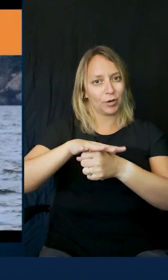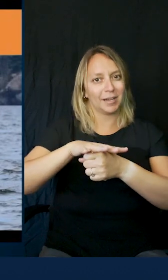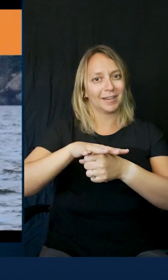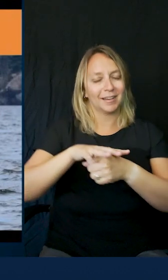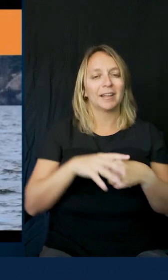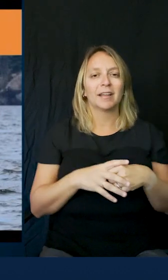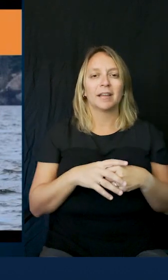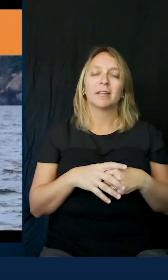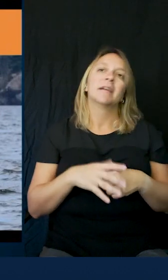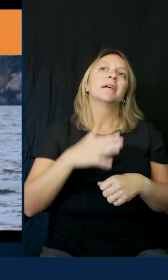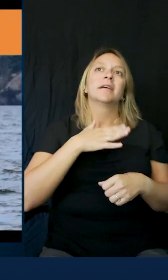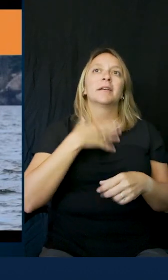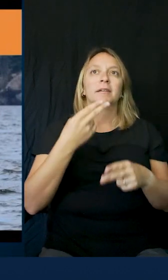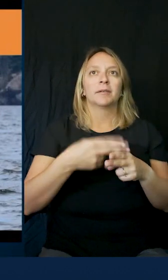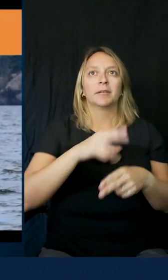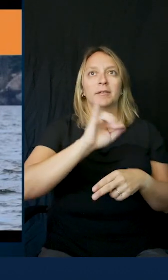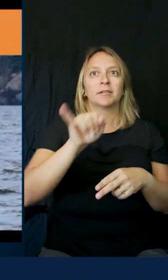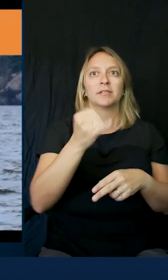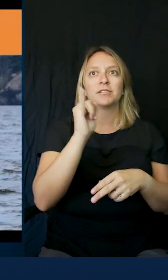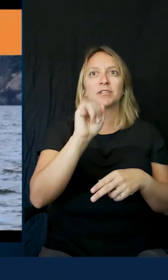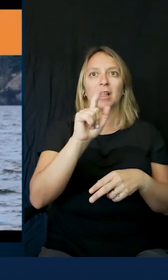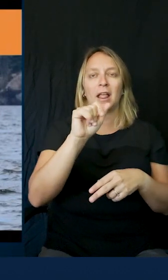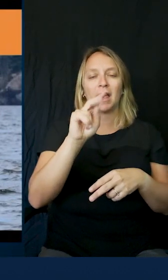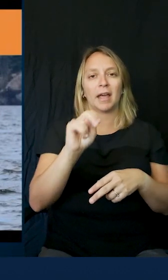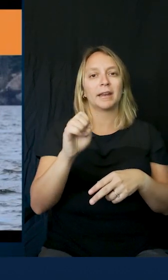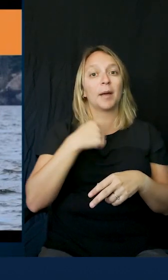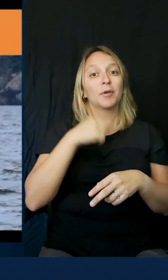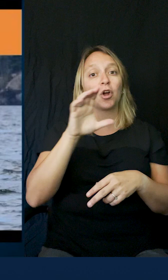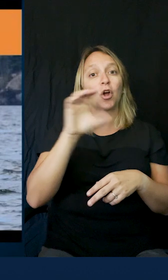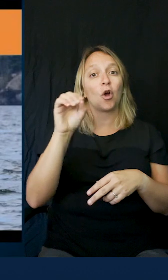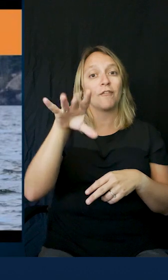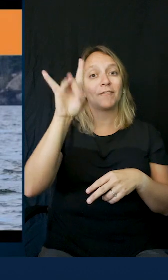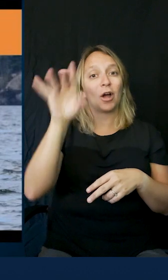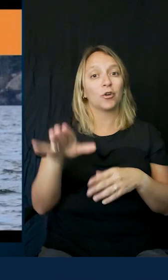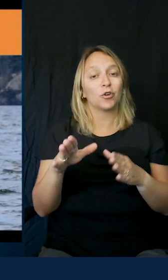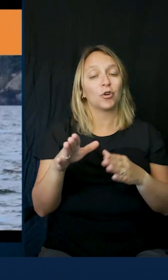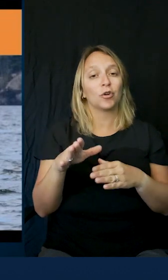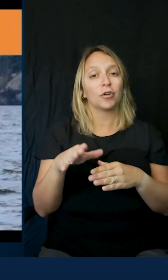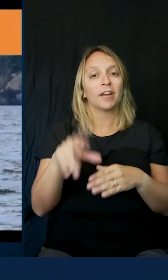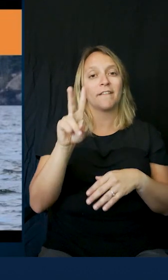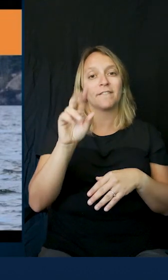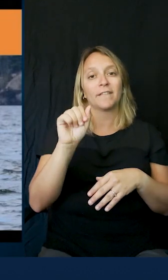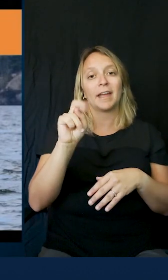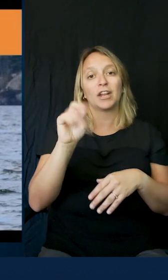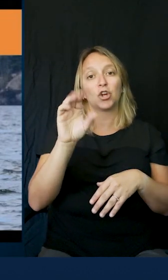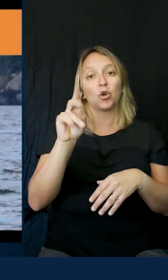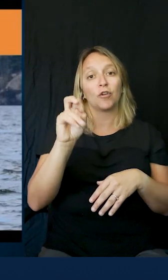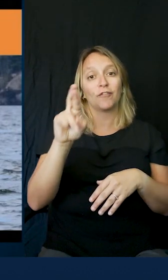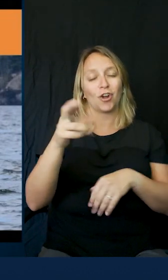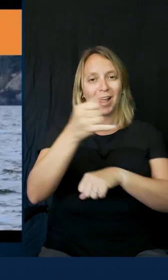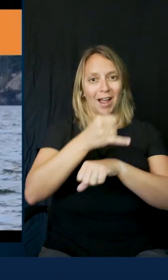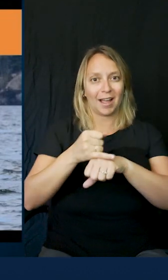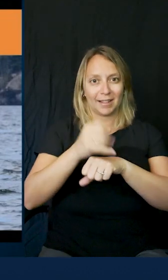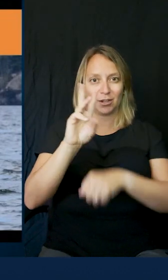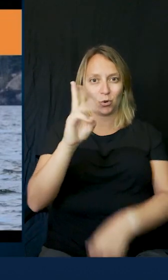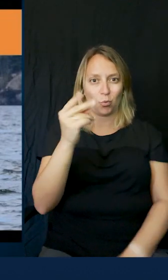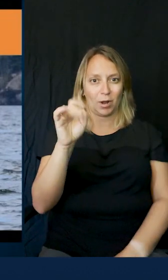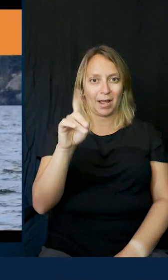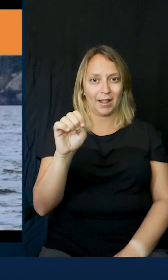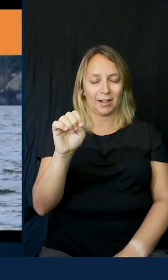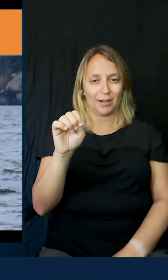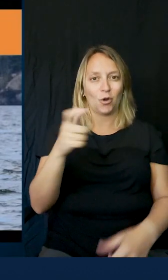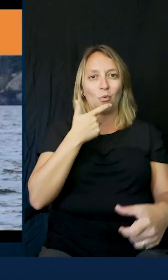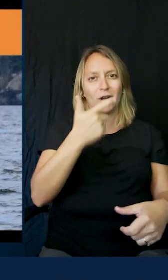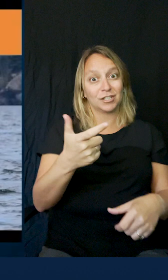name is Gillian Lechner Campbell, and I'm the co-founder of Vancouver Island Whale Watch. And I'm here to talk to you today about sustainable